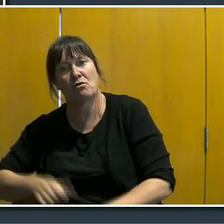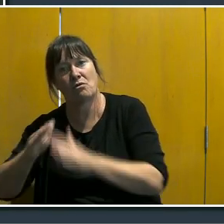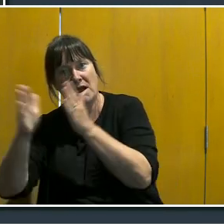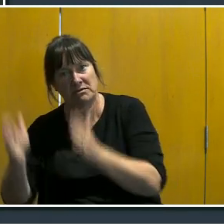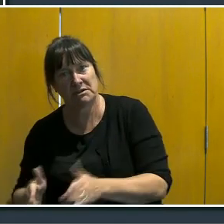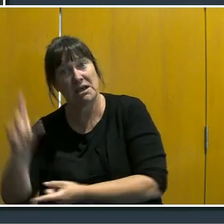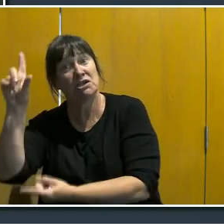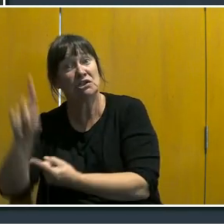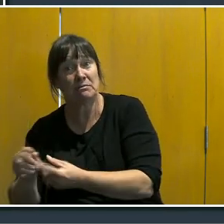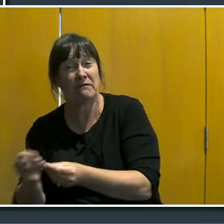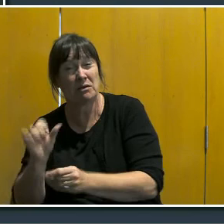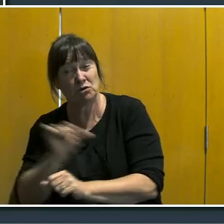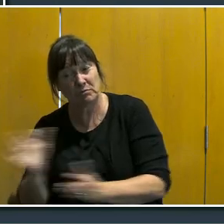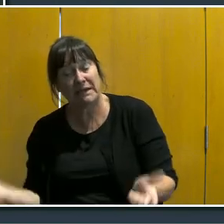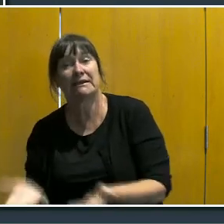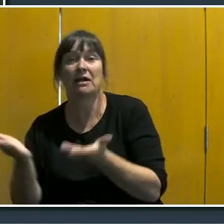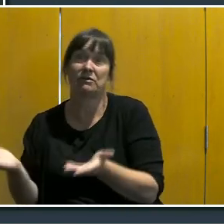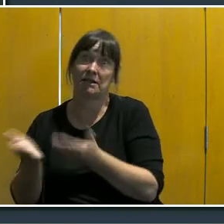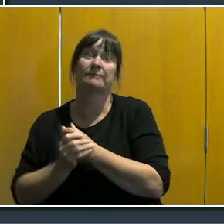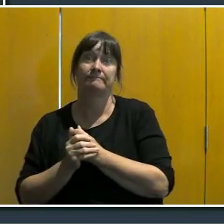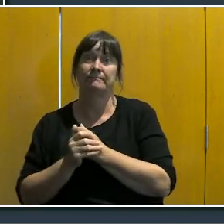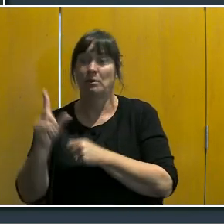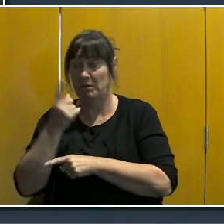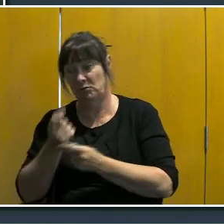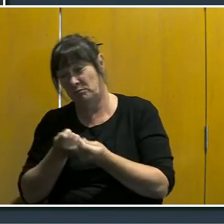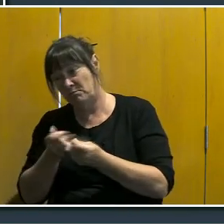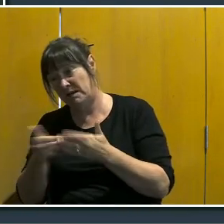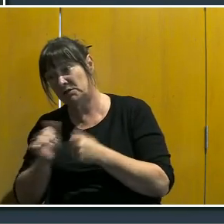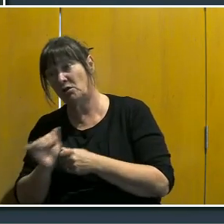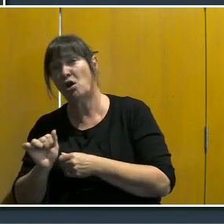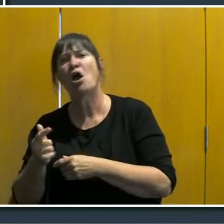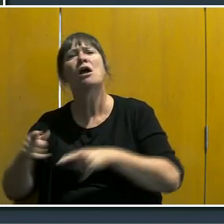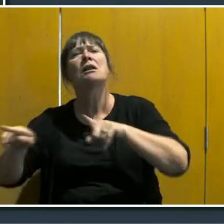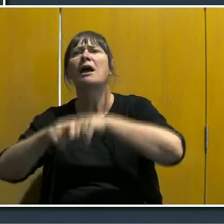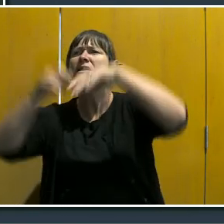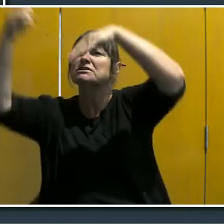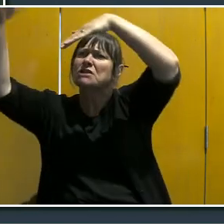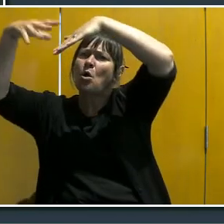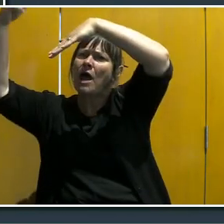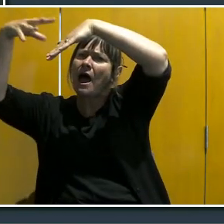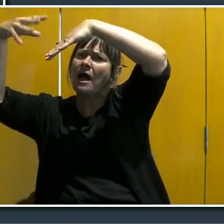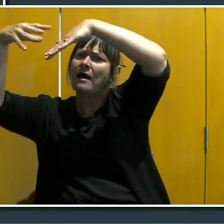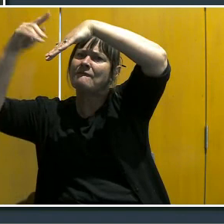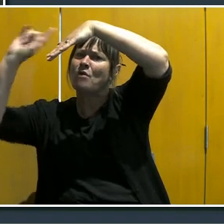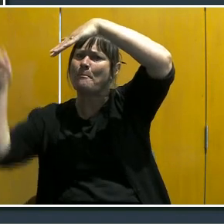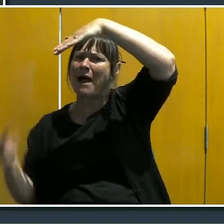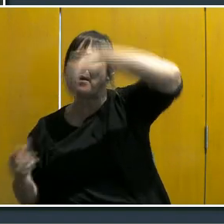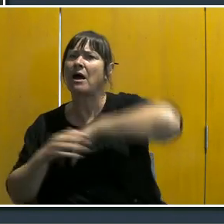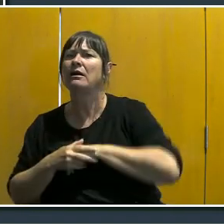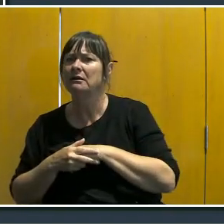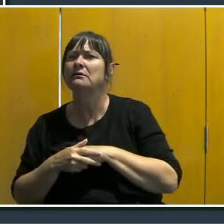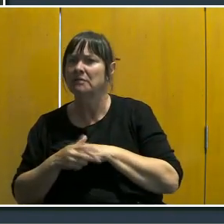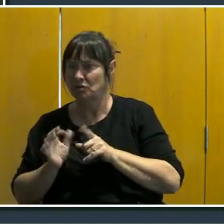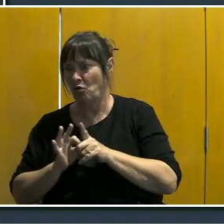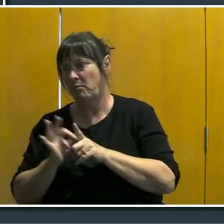value. And I think we should be encouraging that, not discouraging that. Mm. You know, it's a bit like solar in some ways. The options are getting better, and they're getting better value as we go